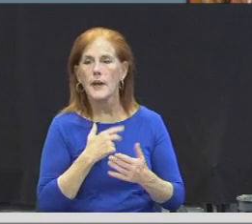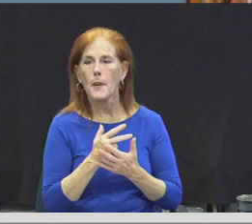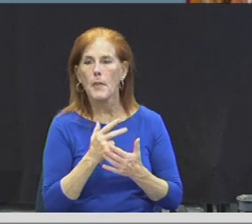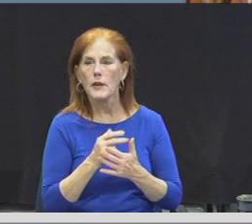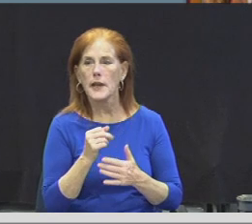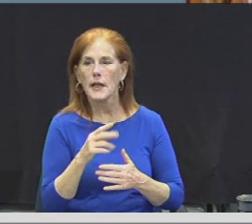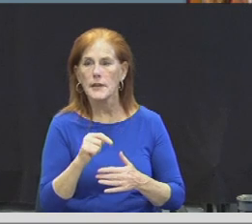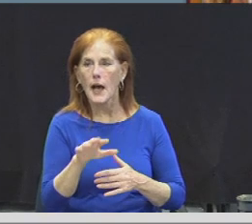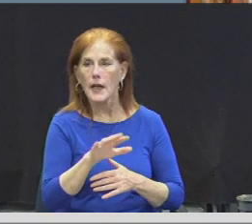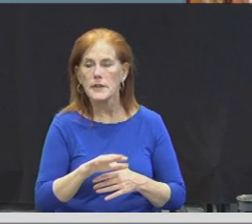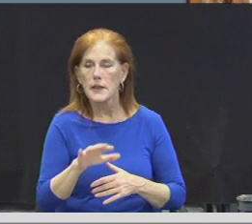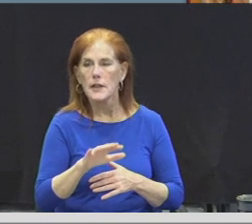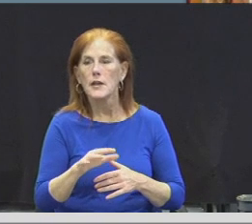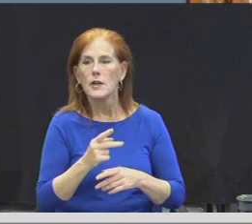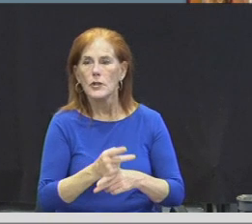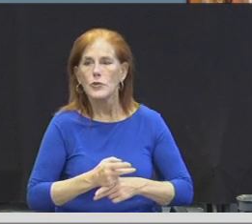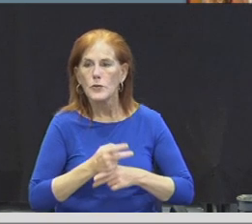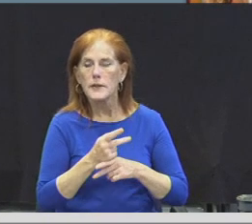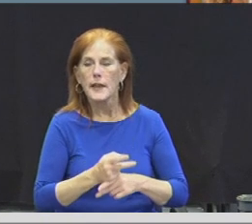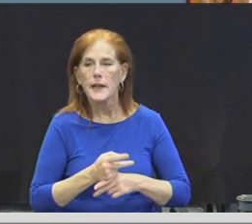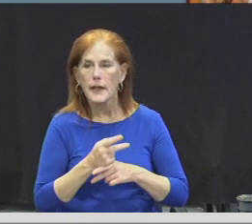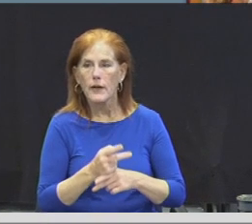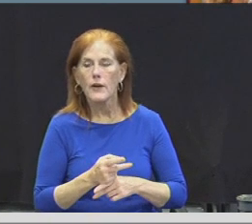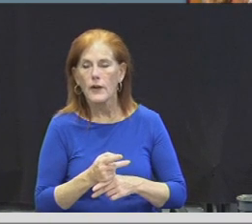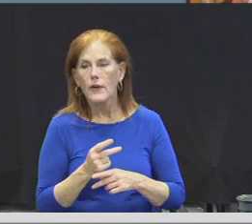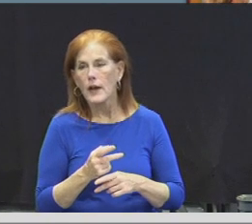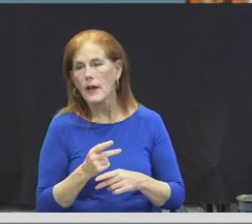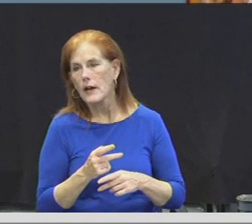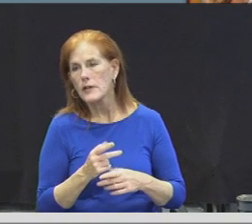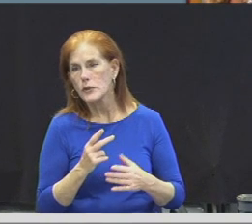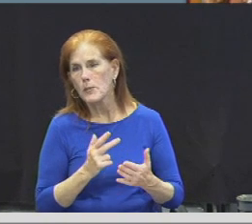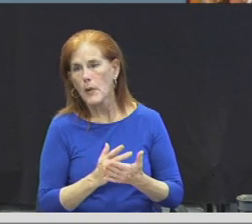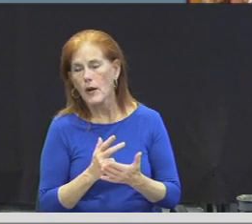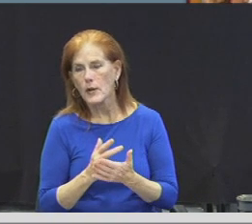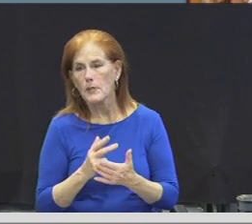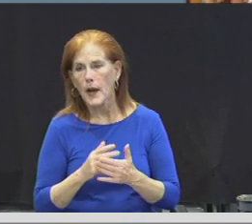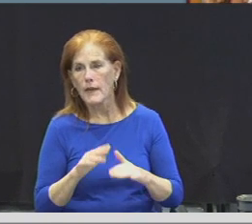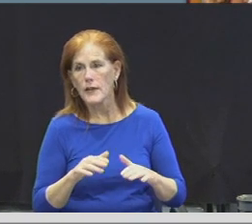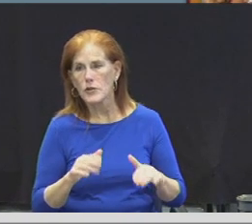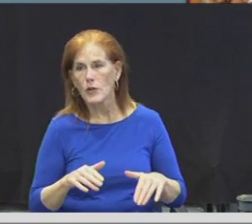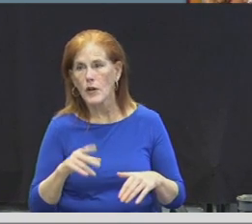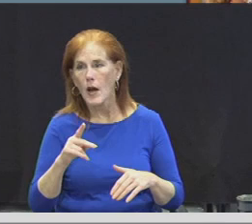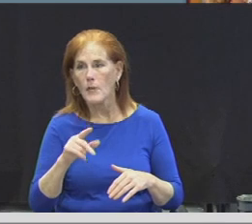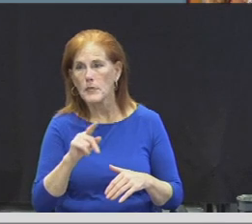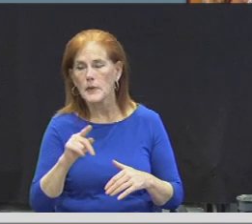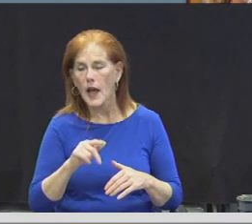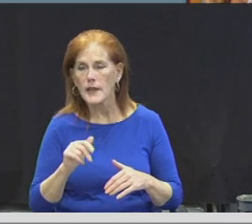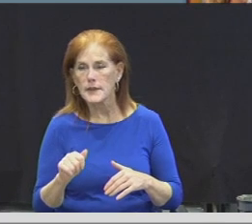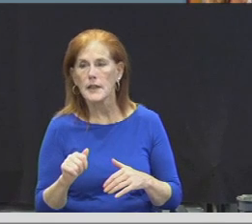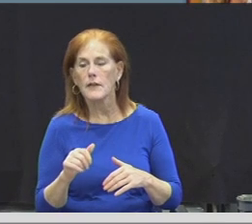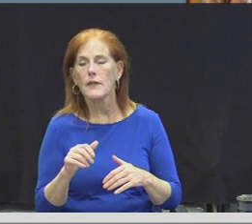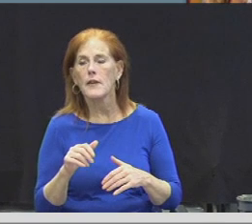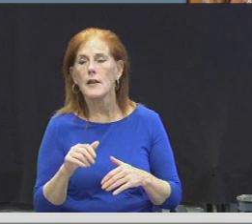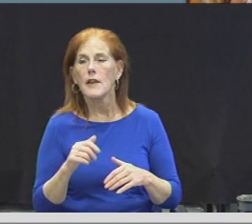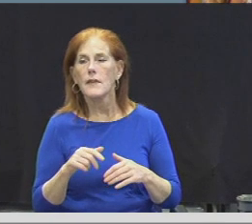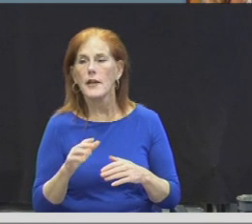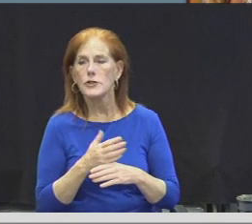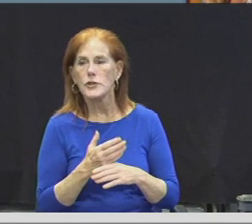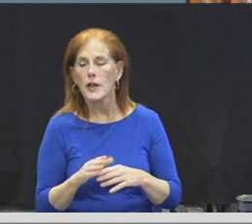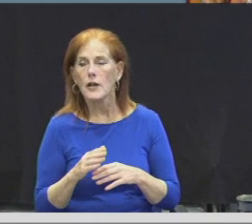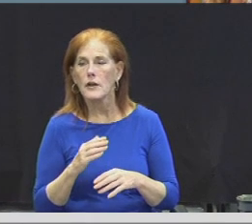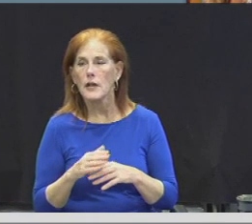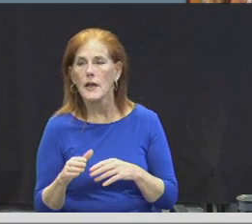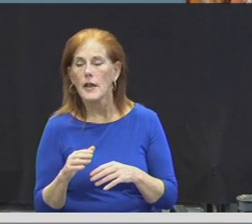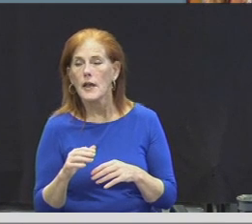that serves this new destination children's playground, a plaza that's shared by this playground and the Kiewit Luminarium. That